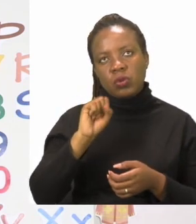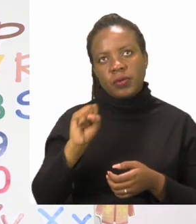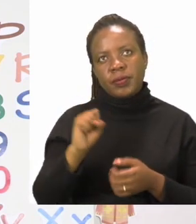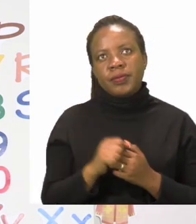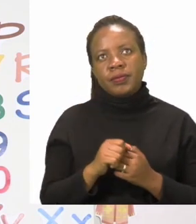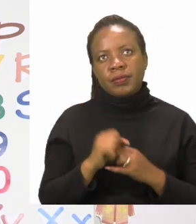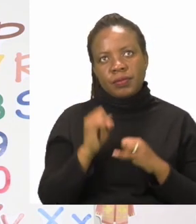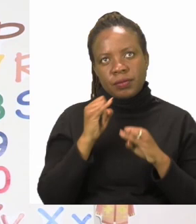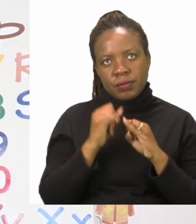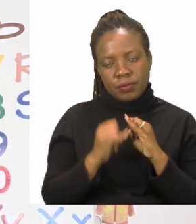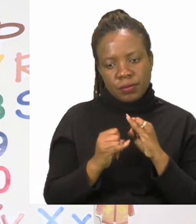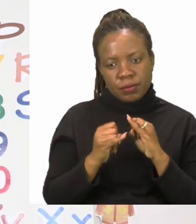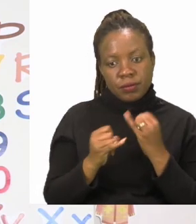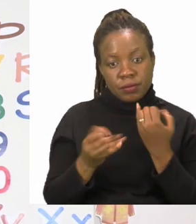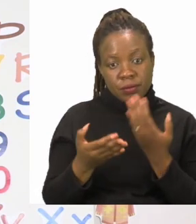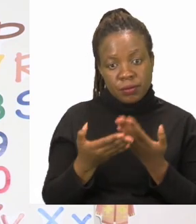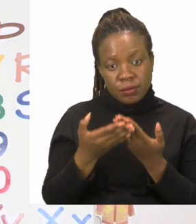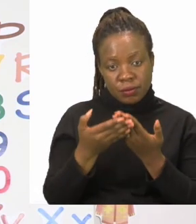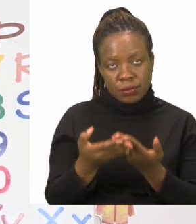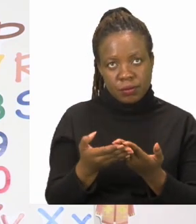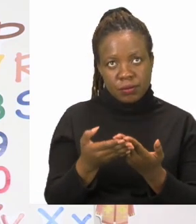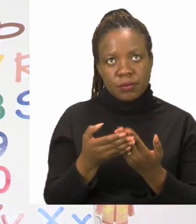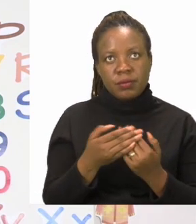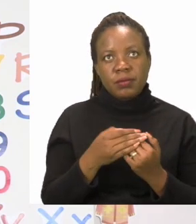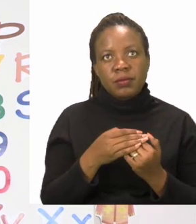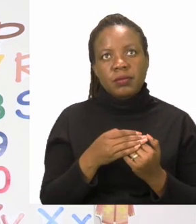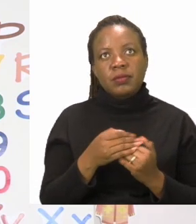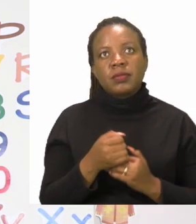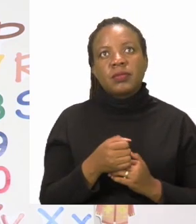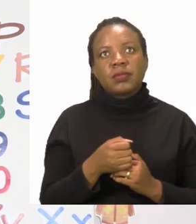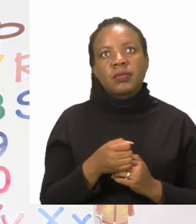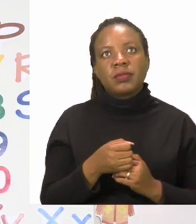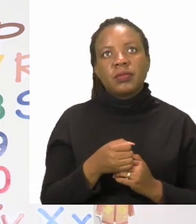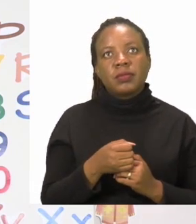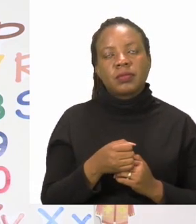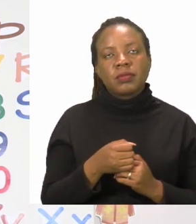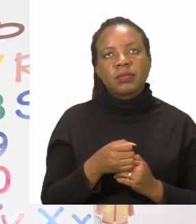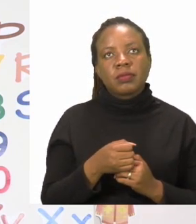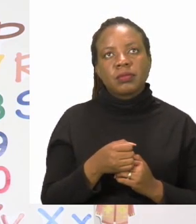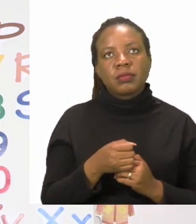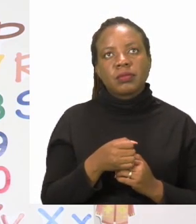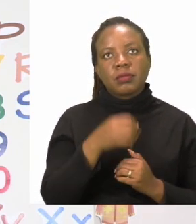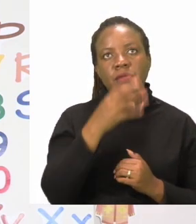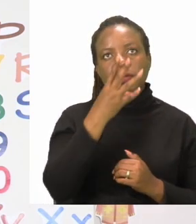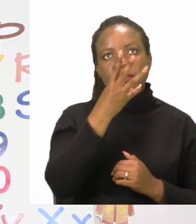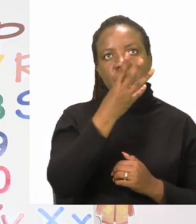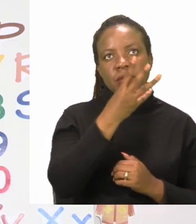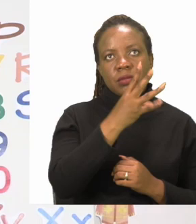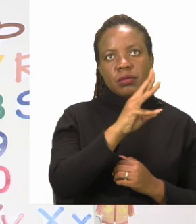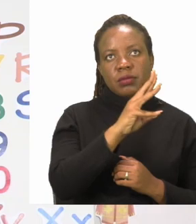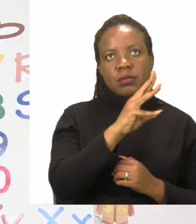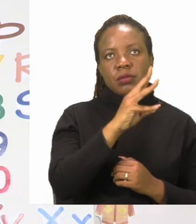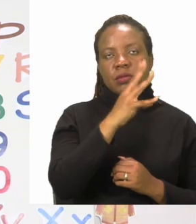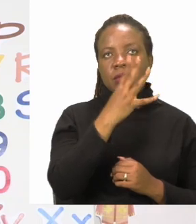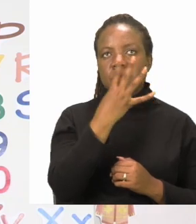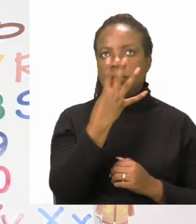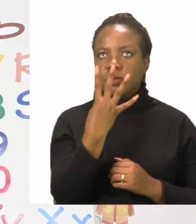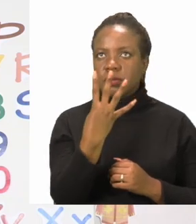The last one we're going to do today is this number. Let's read it together.